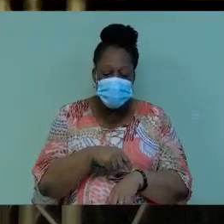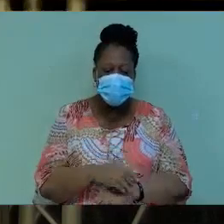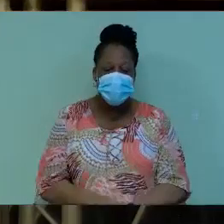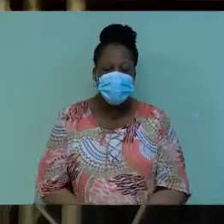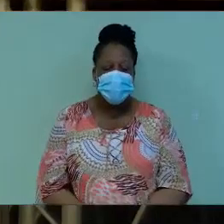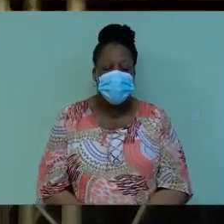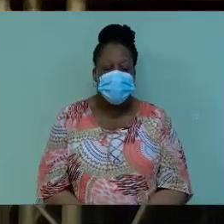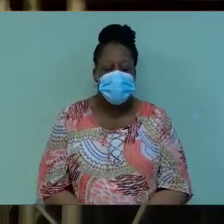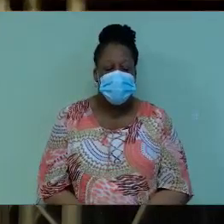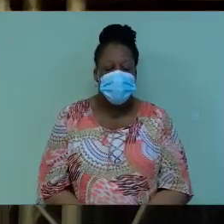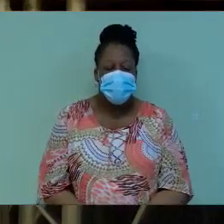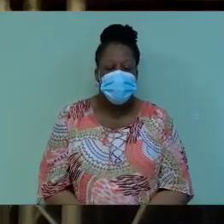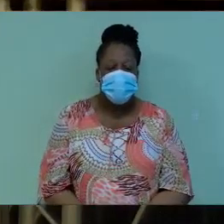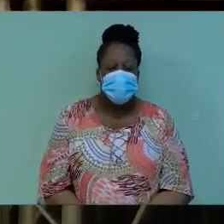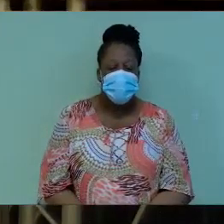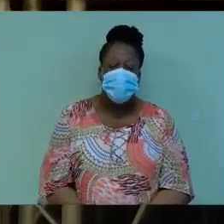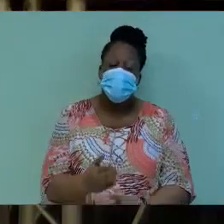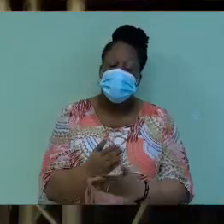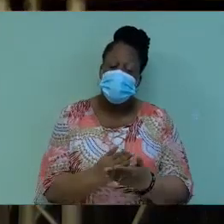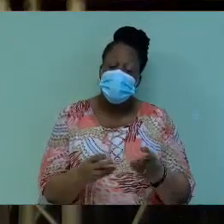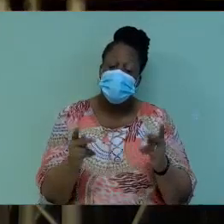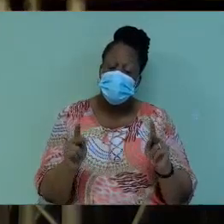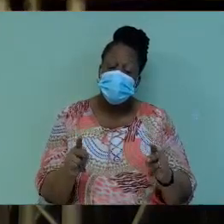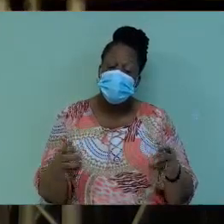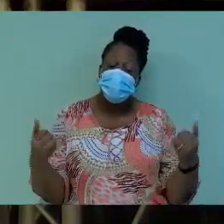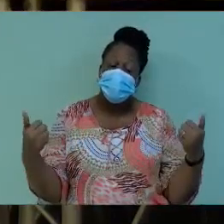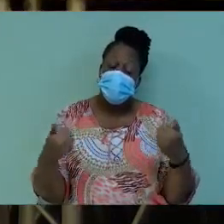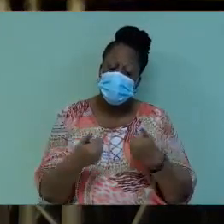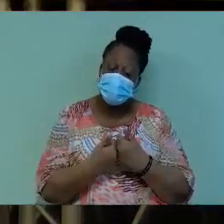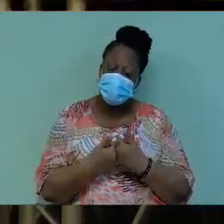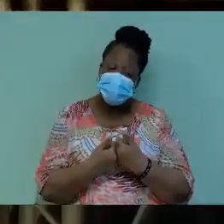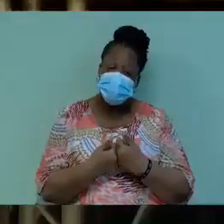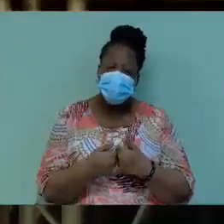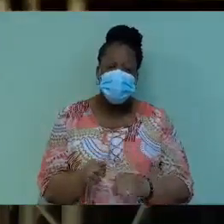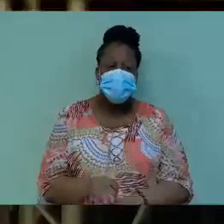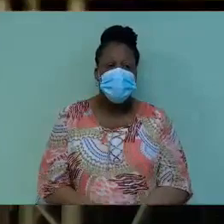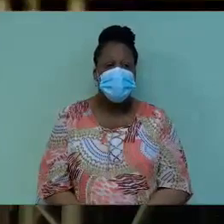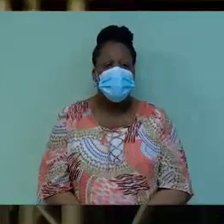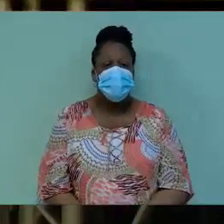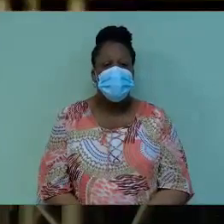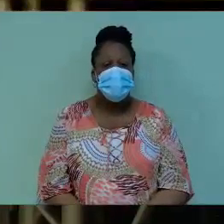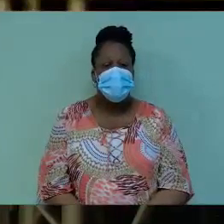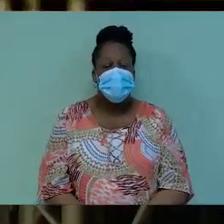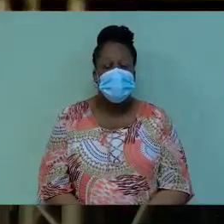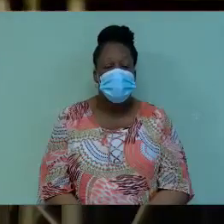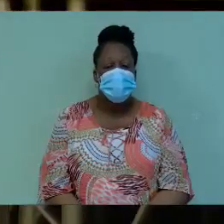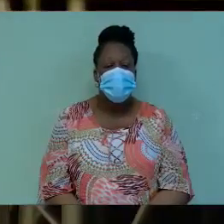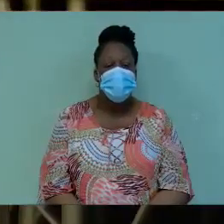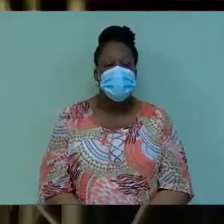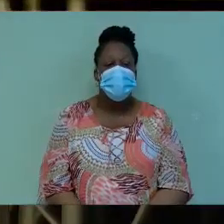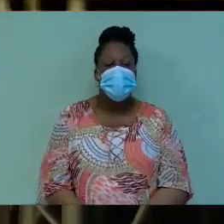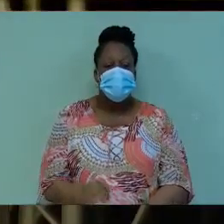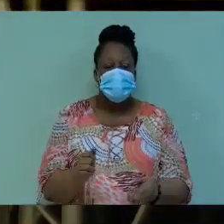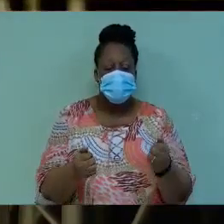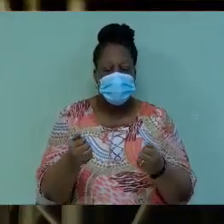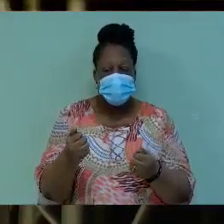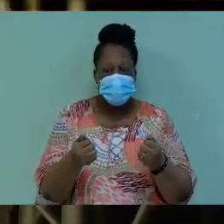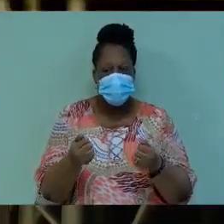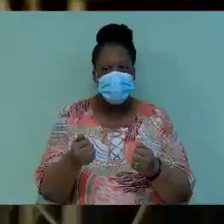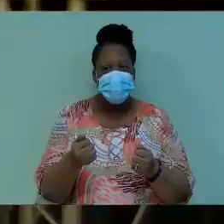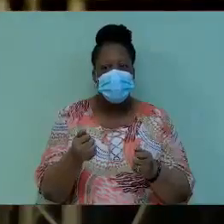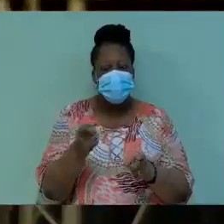yourself sufficient time to complete your business so that you could get home driving within the speed limit and complying with